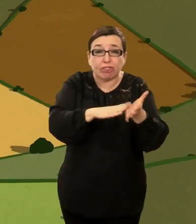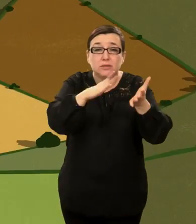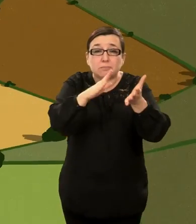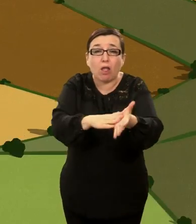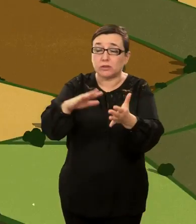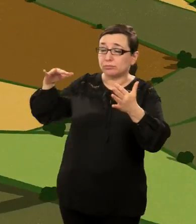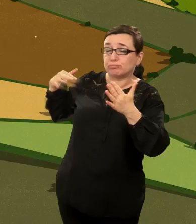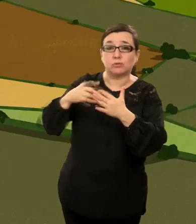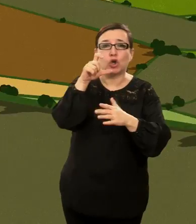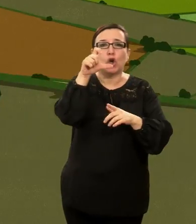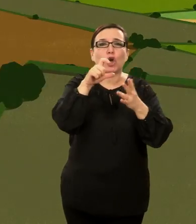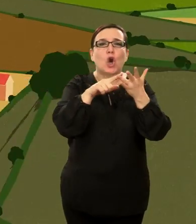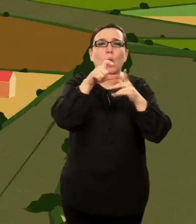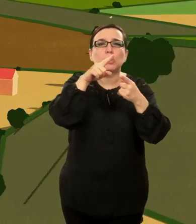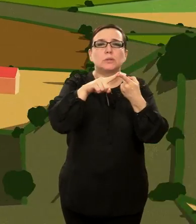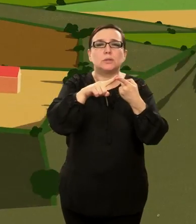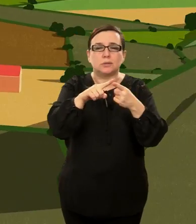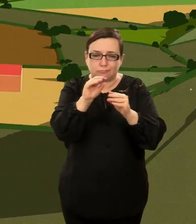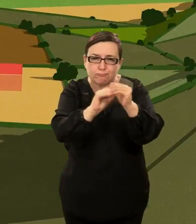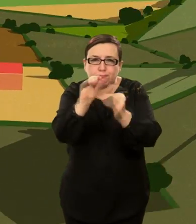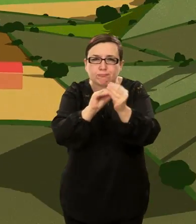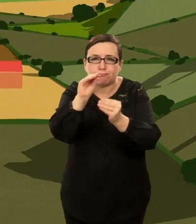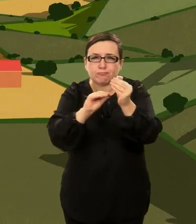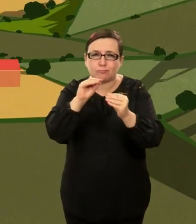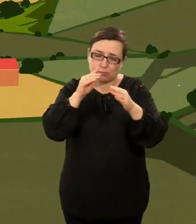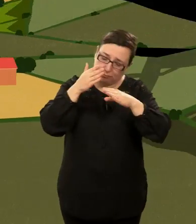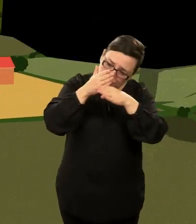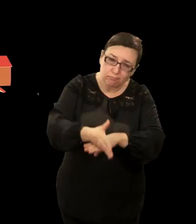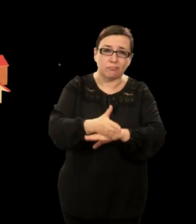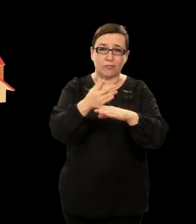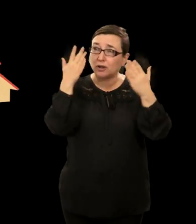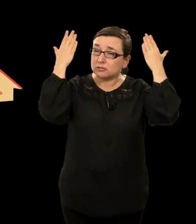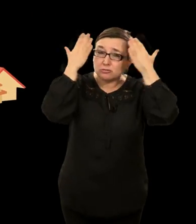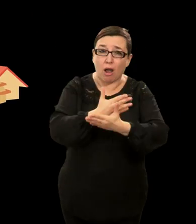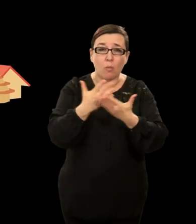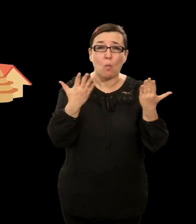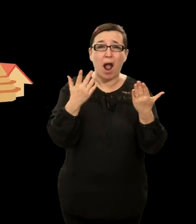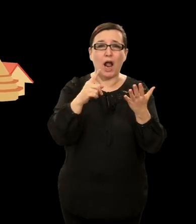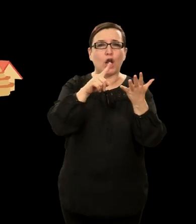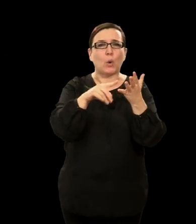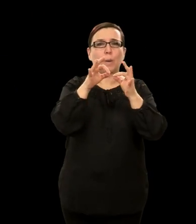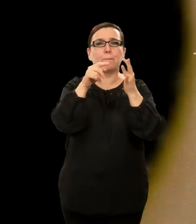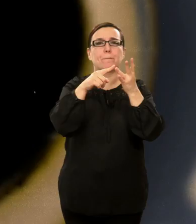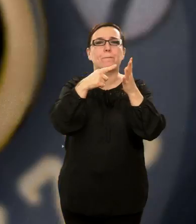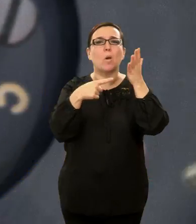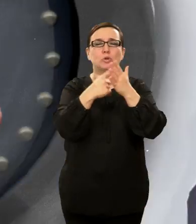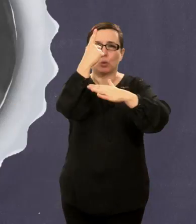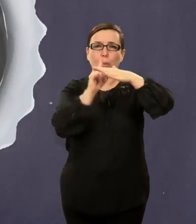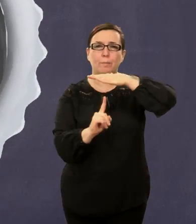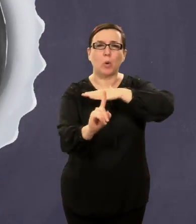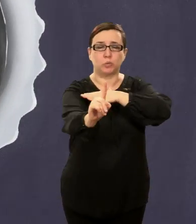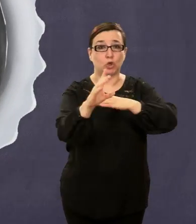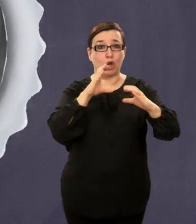For 10 devastating months, the Codebreakers have been working under a complete blackout of U-boat communications. The